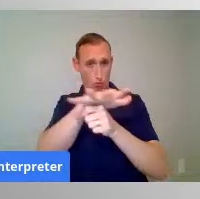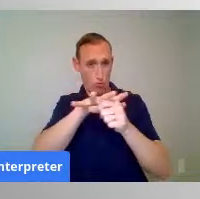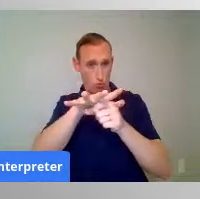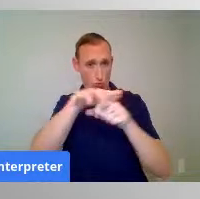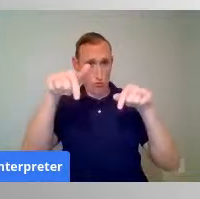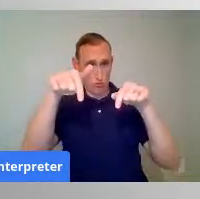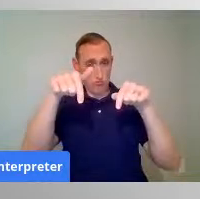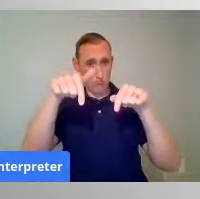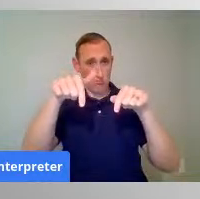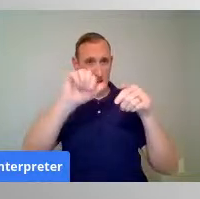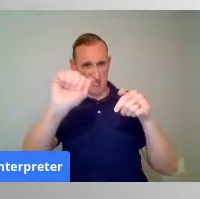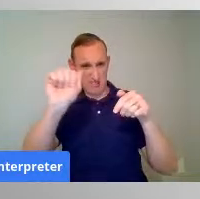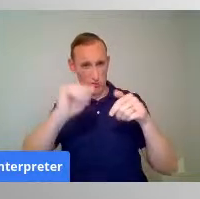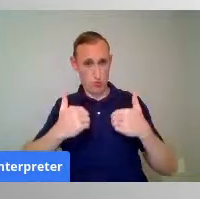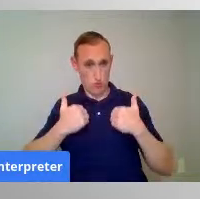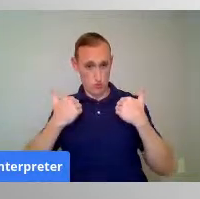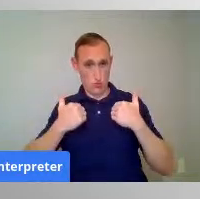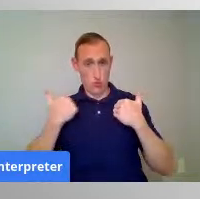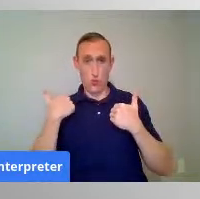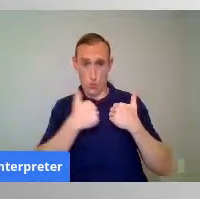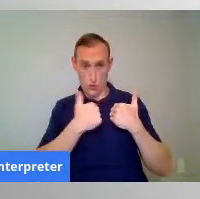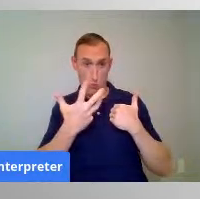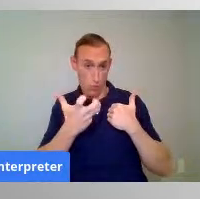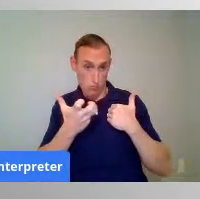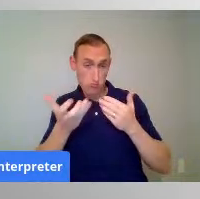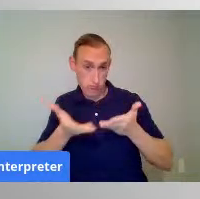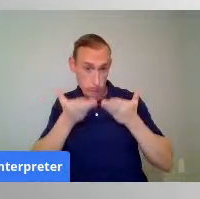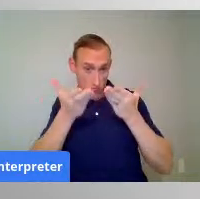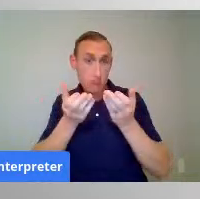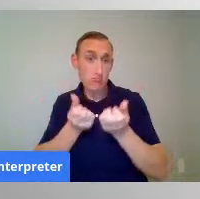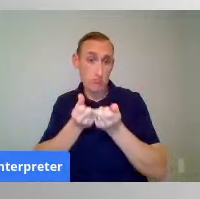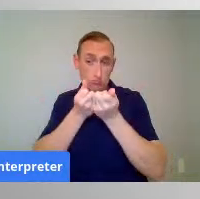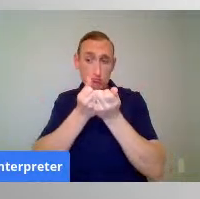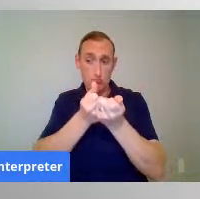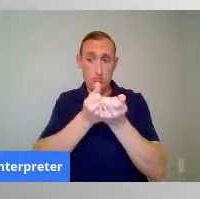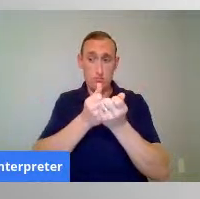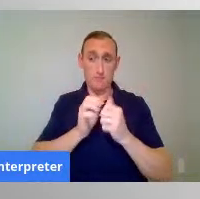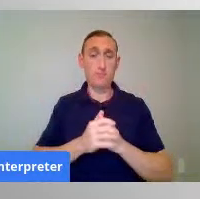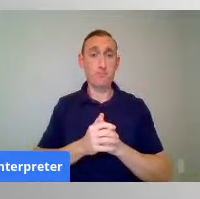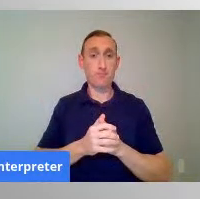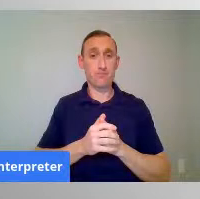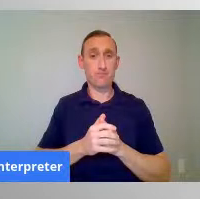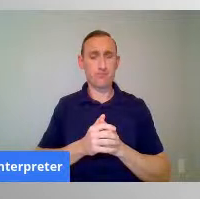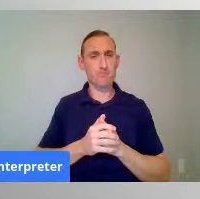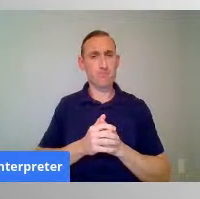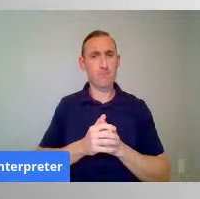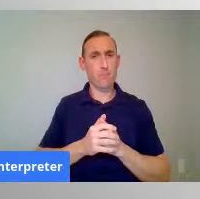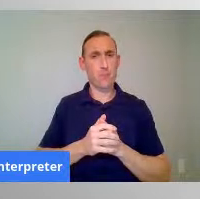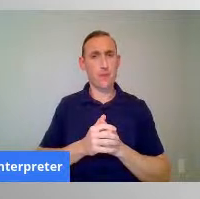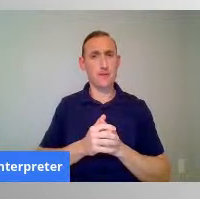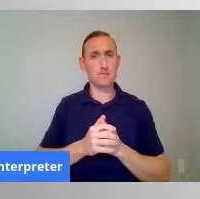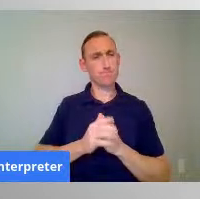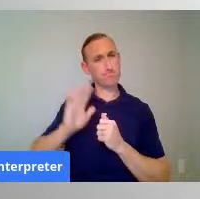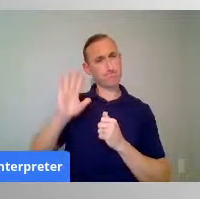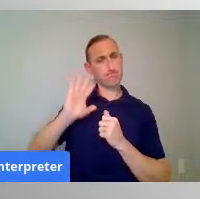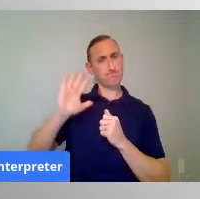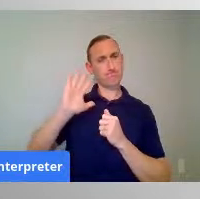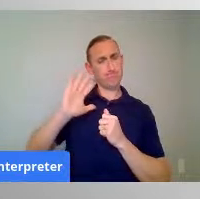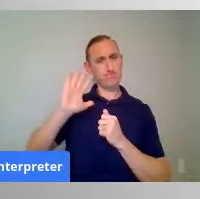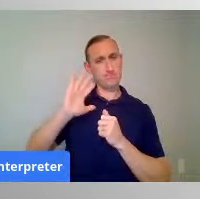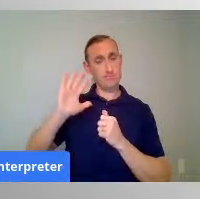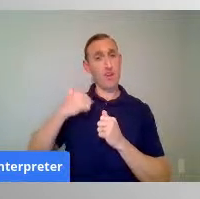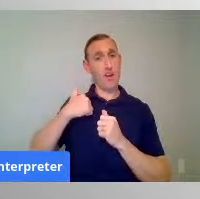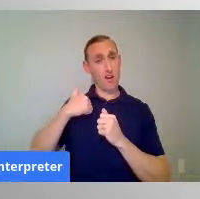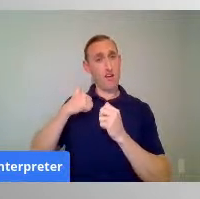important role in that. Back in the mid-2000s, I partnered with the school district and we did